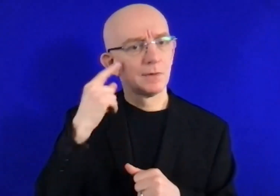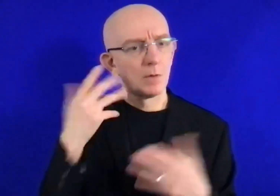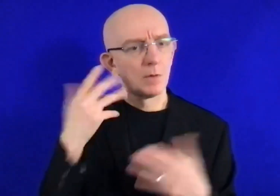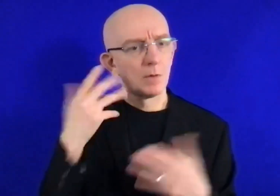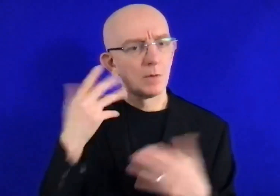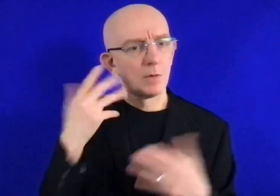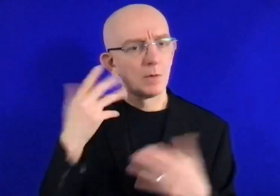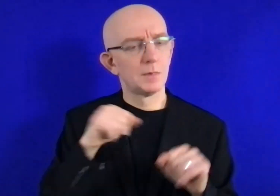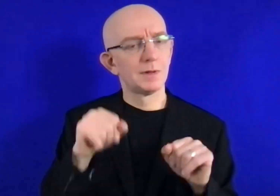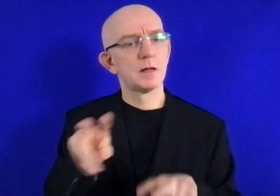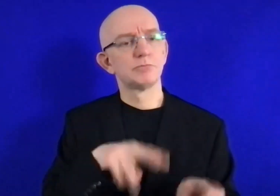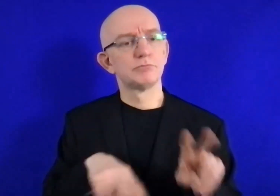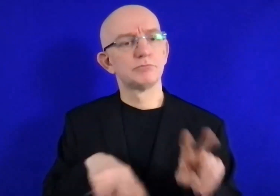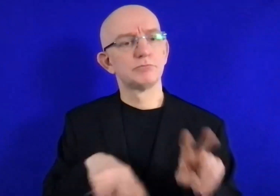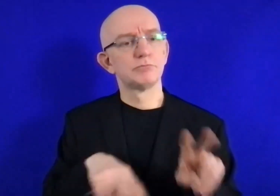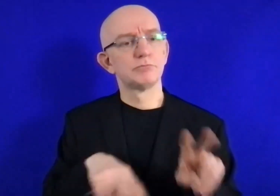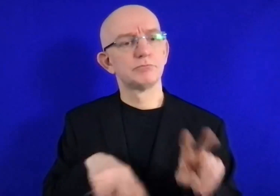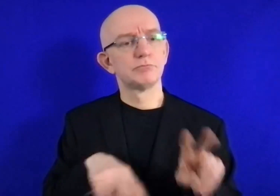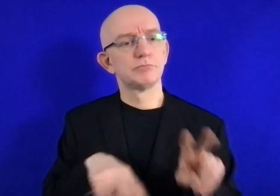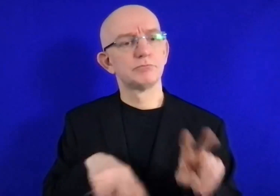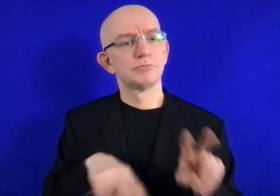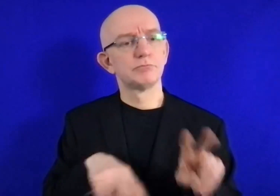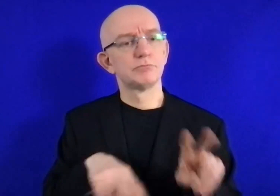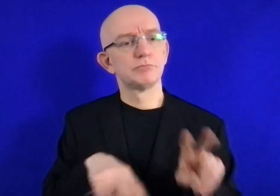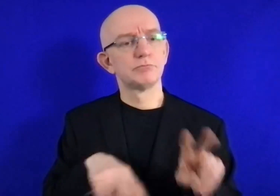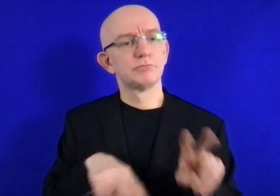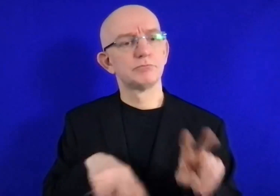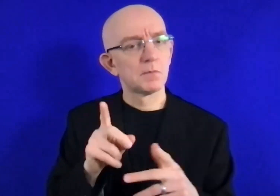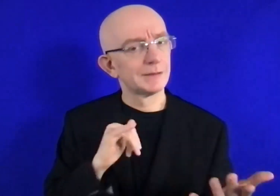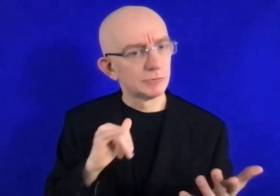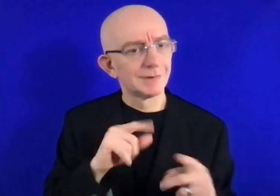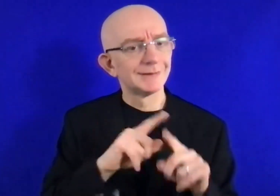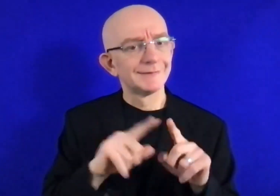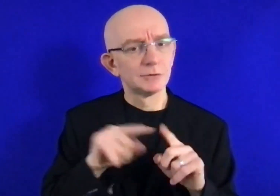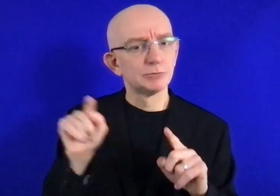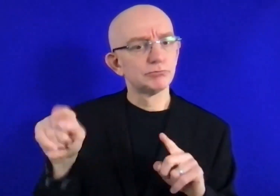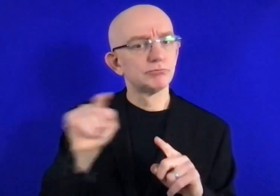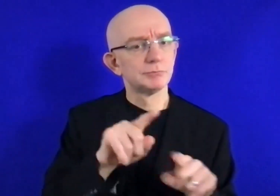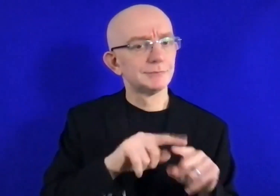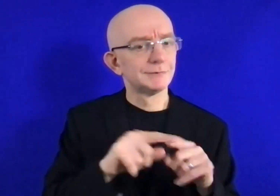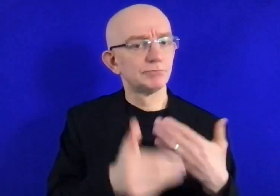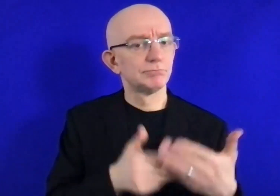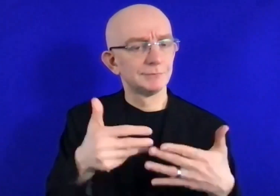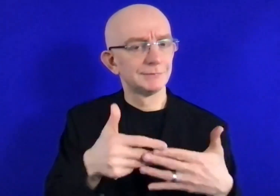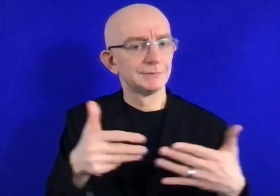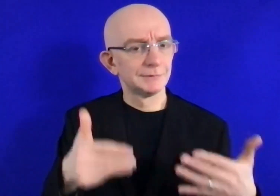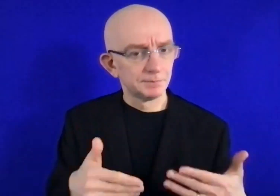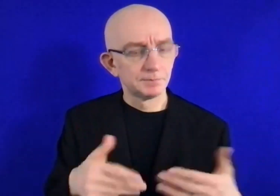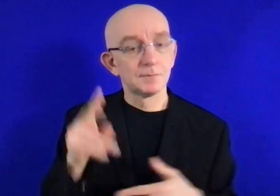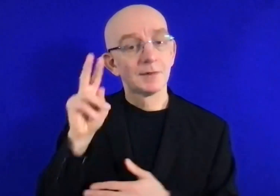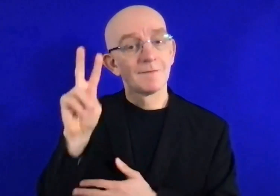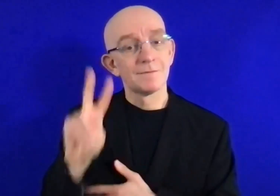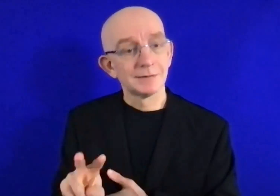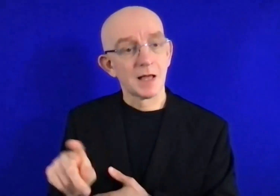not be able to cover everyone with the adequate level of support yet, but we may be able to do this gradually, for example, by